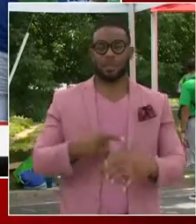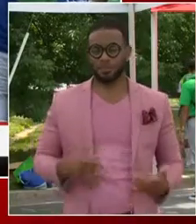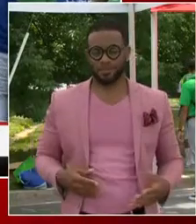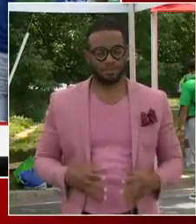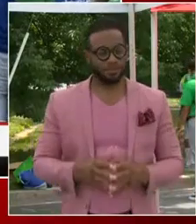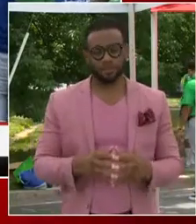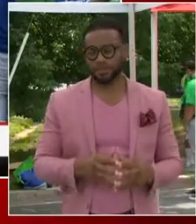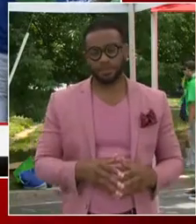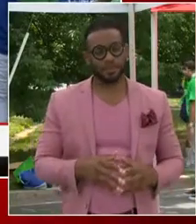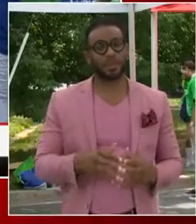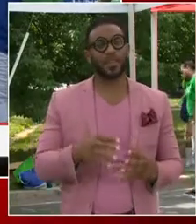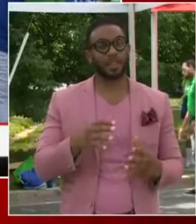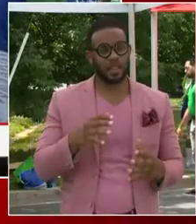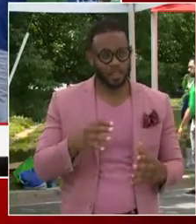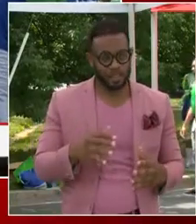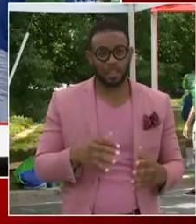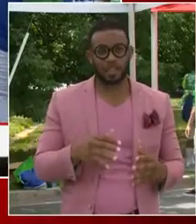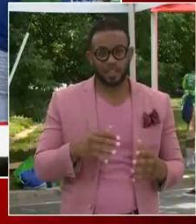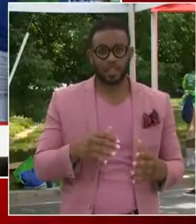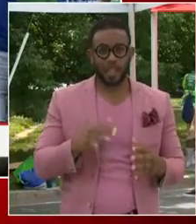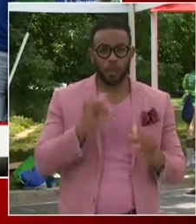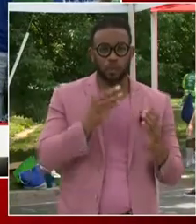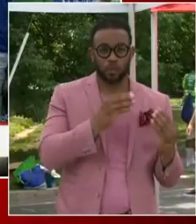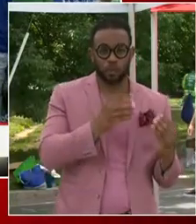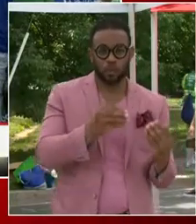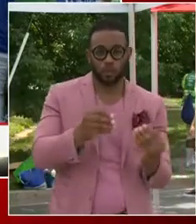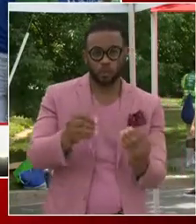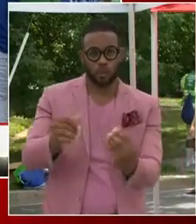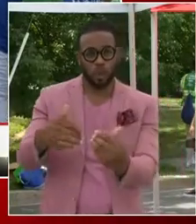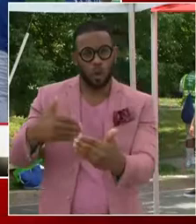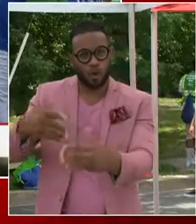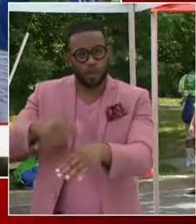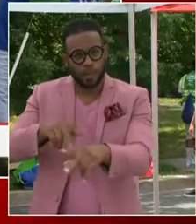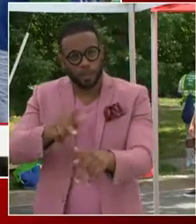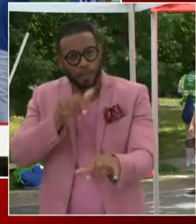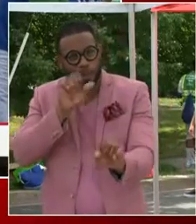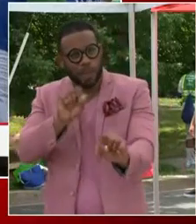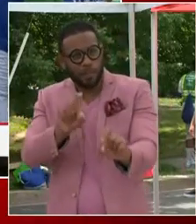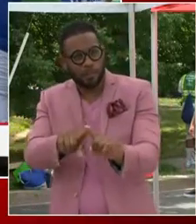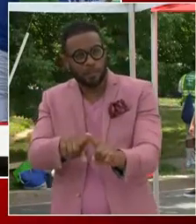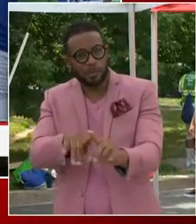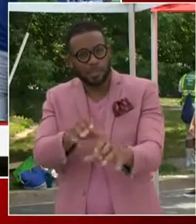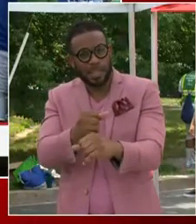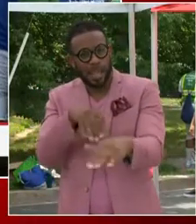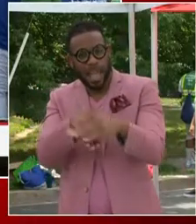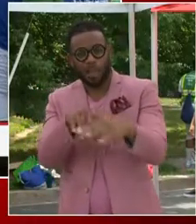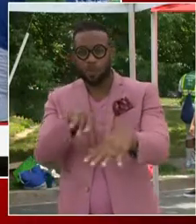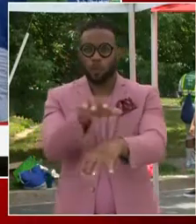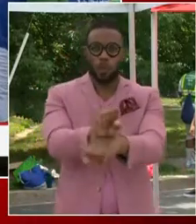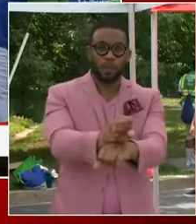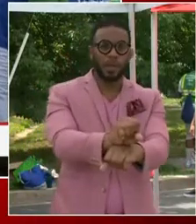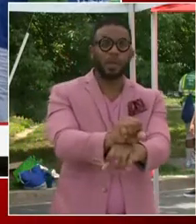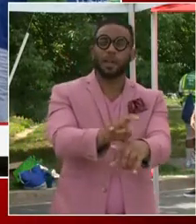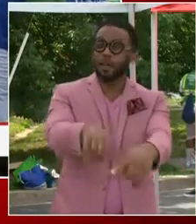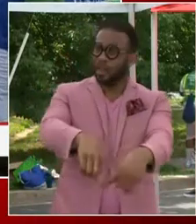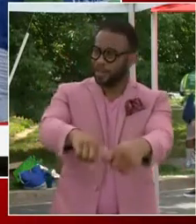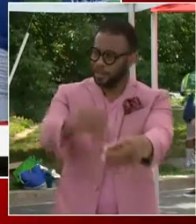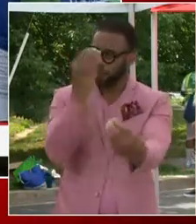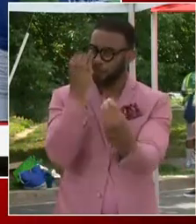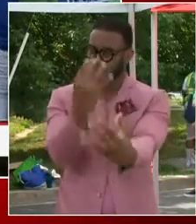time, that will smooth out, and people will be able to get access to appointments. But let me say